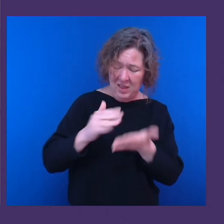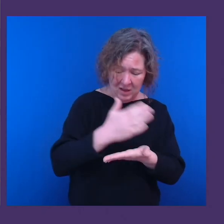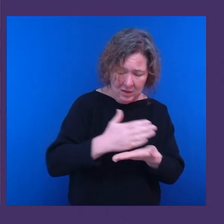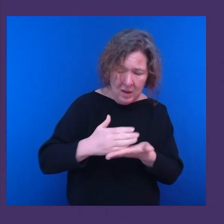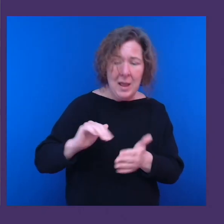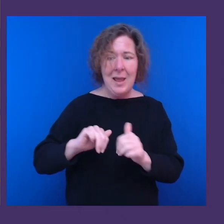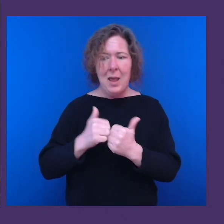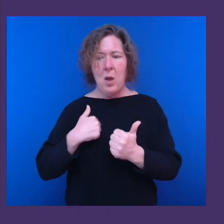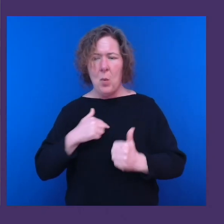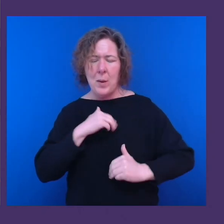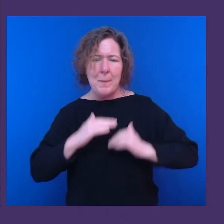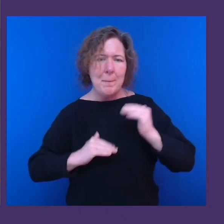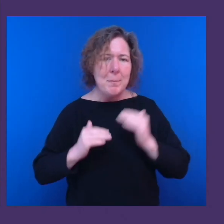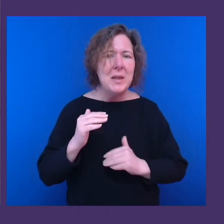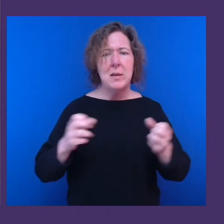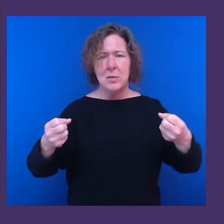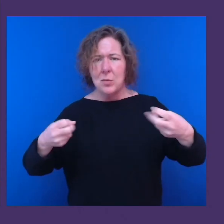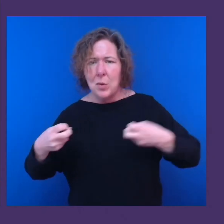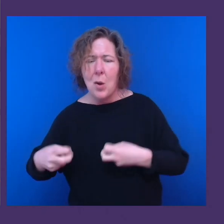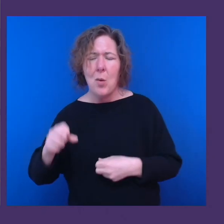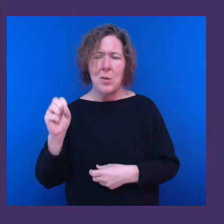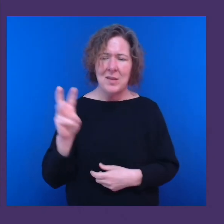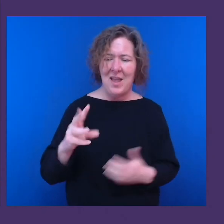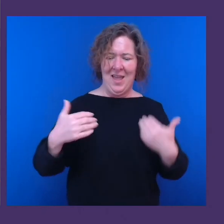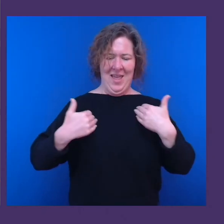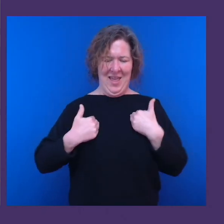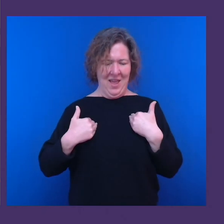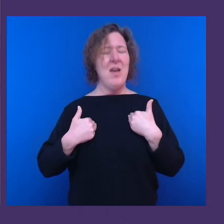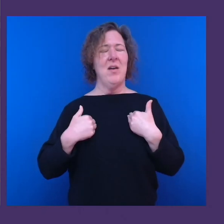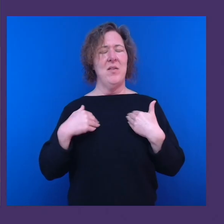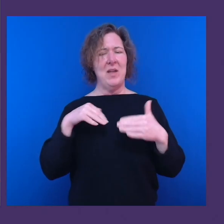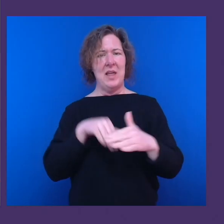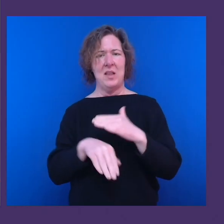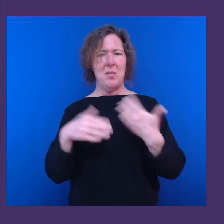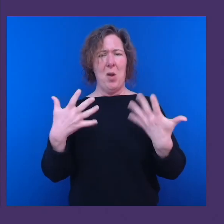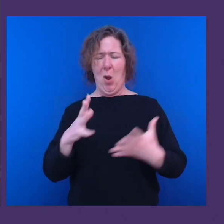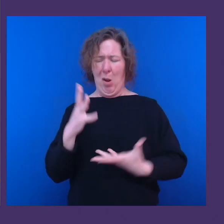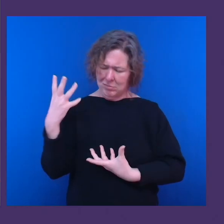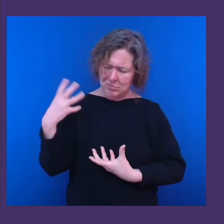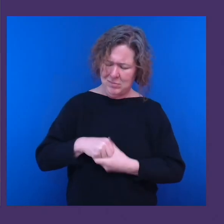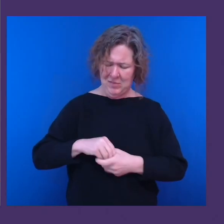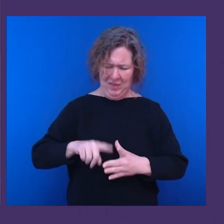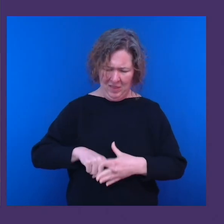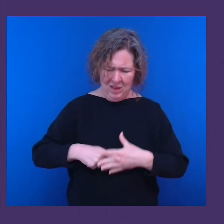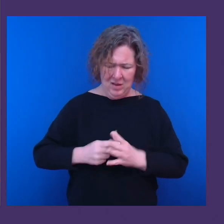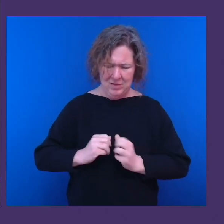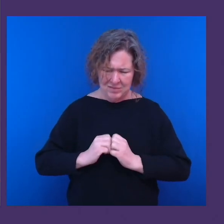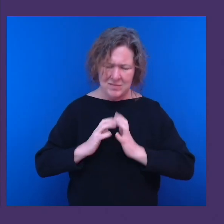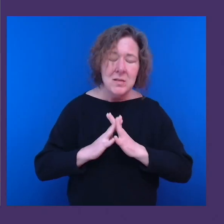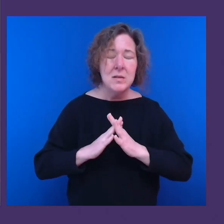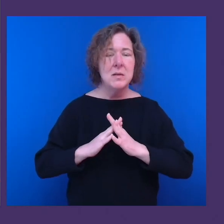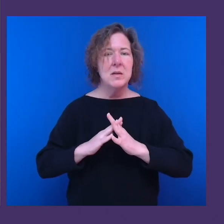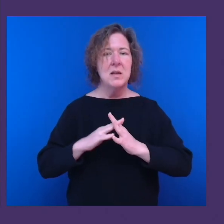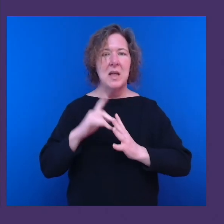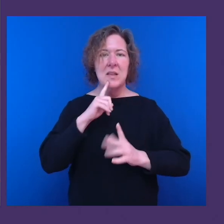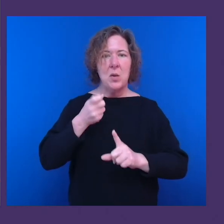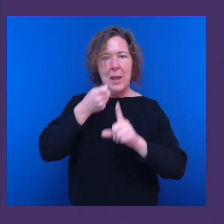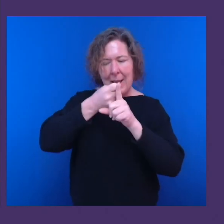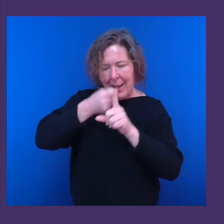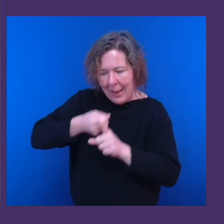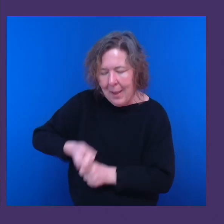software have accessibility built in from the start, then it amplifies that impact downstream. So you're